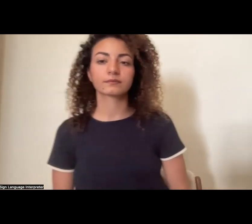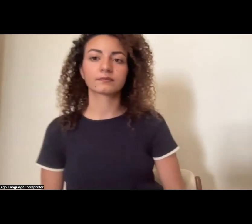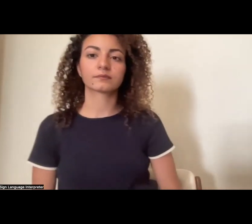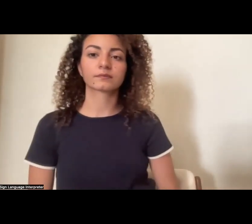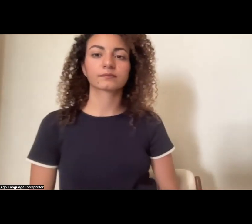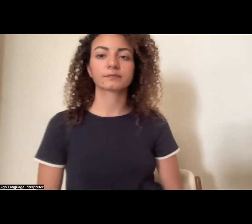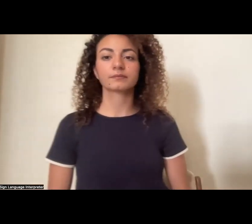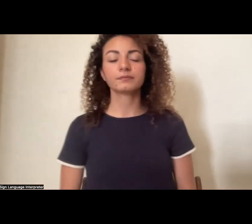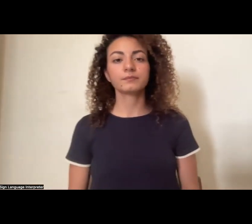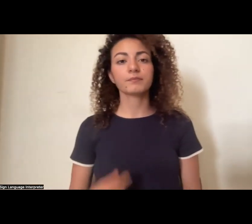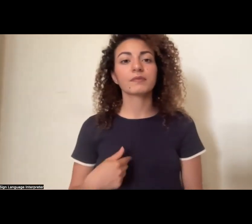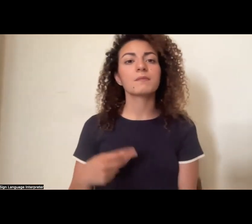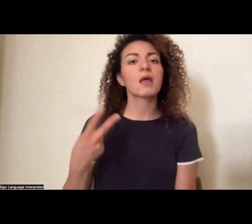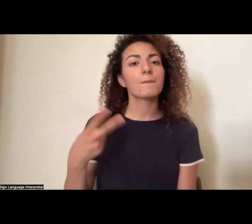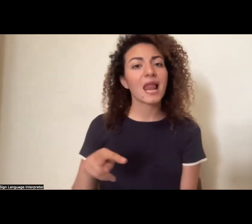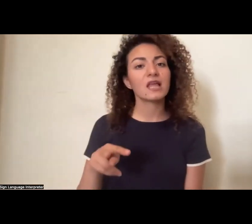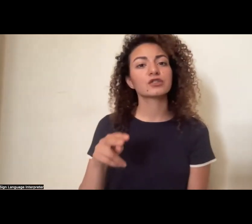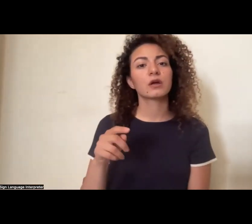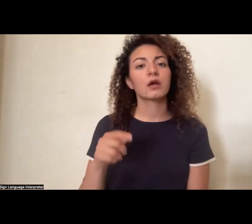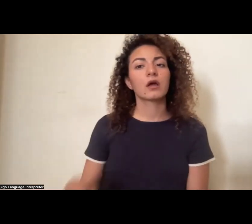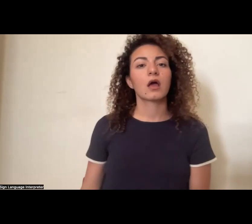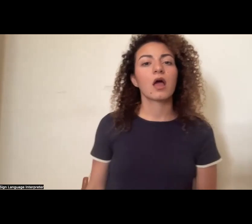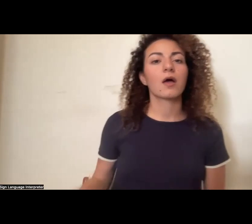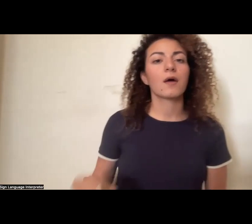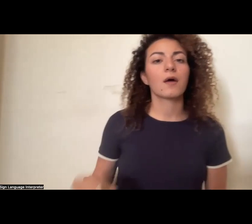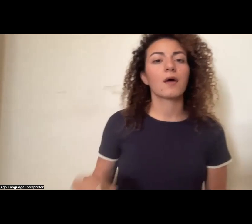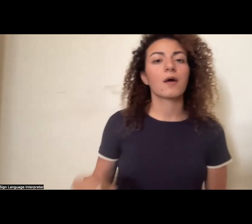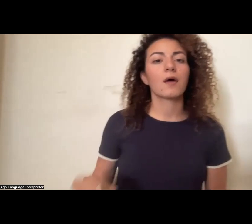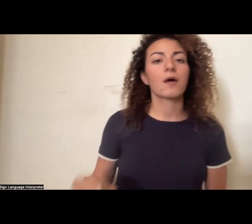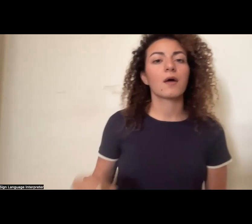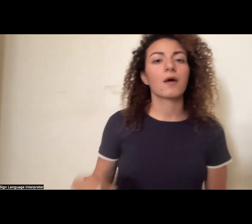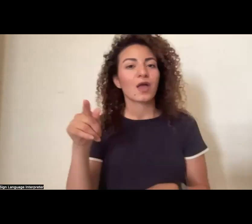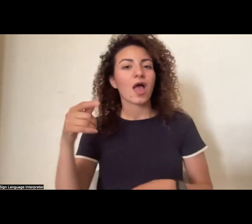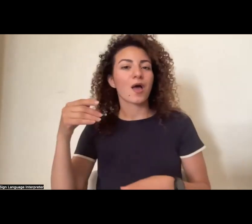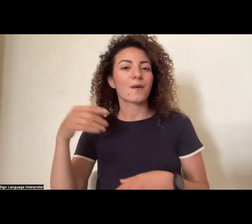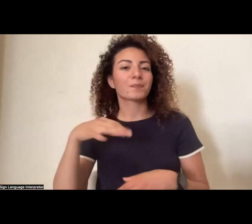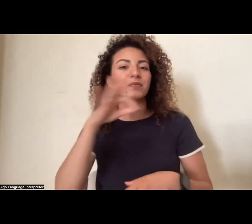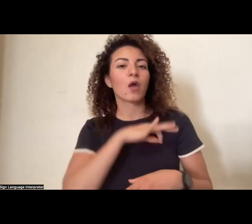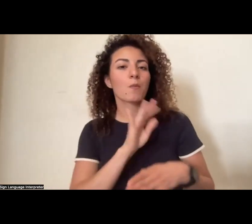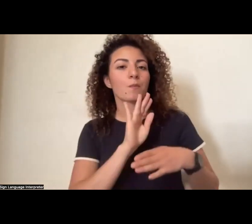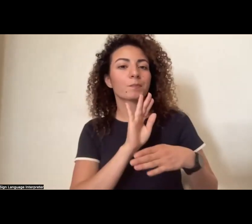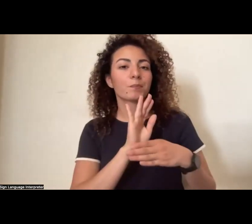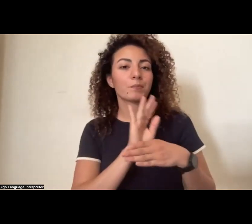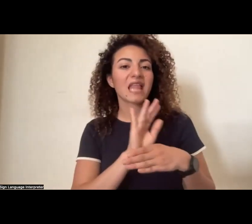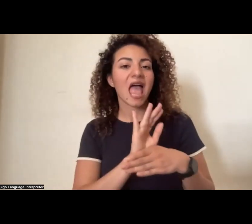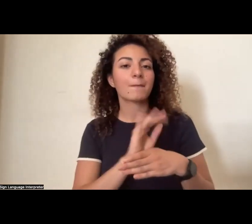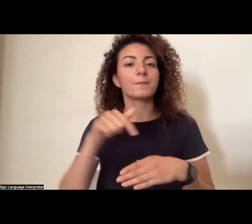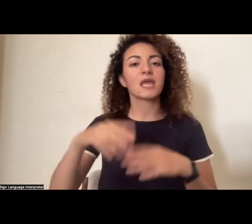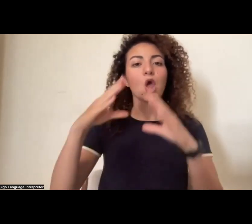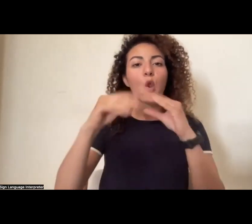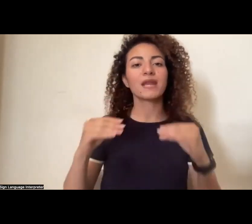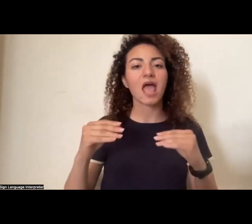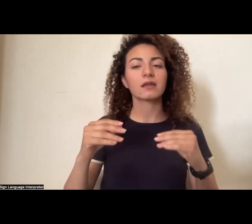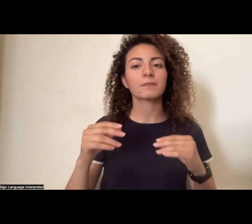mentioning what the Member of Parliament, Dr. Inaya Azzuddin, mentioned of equality organized by